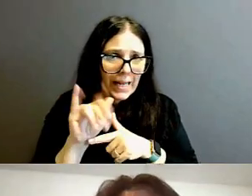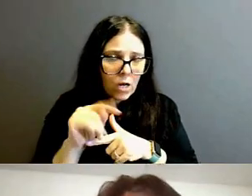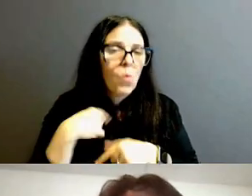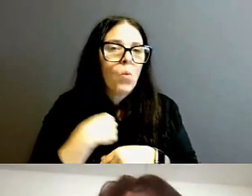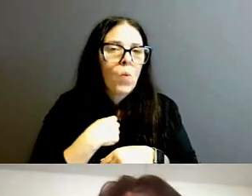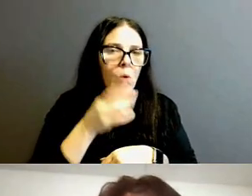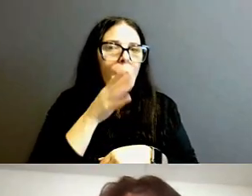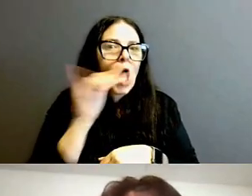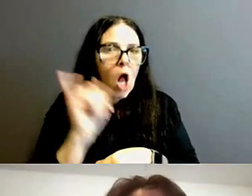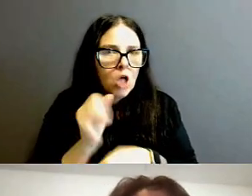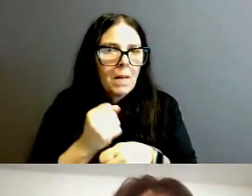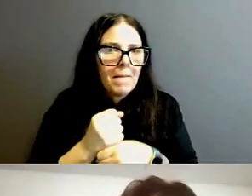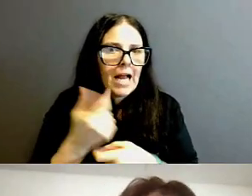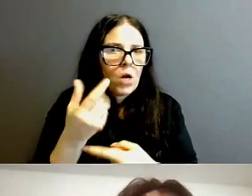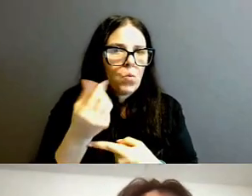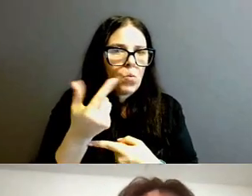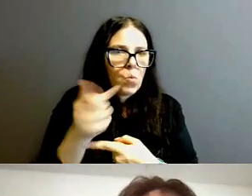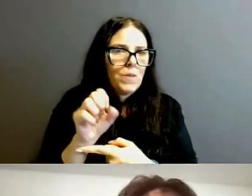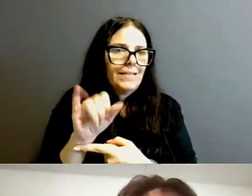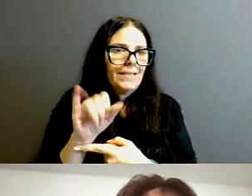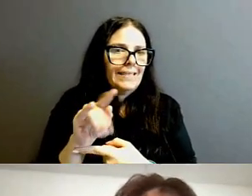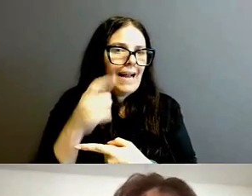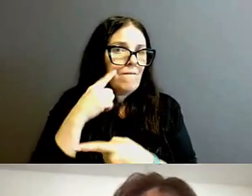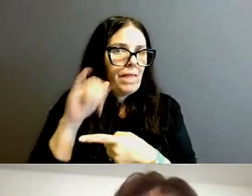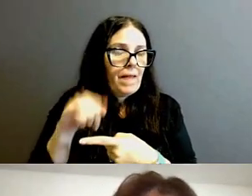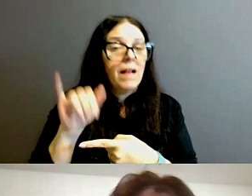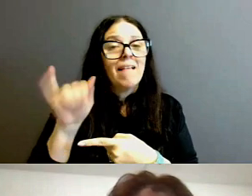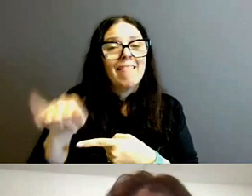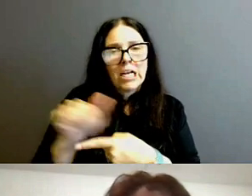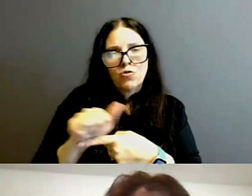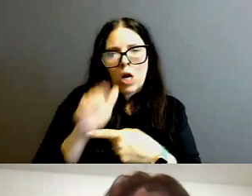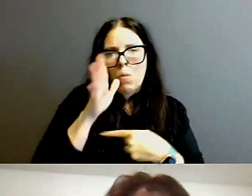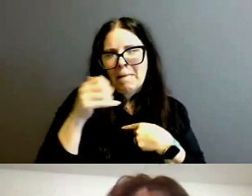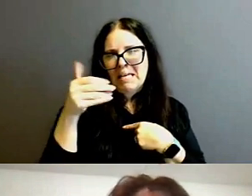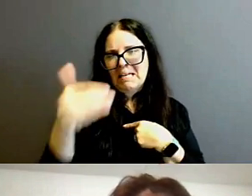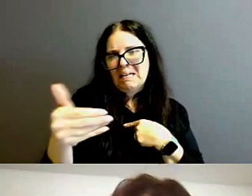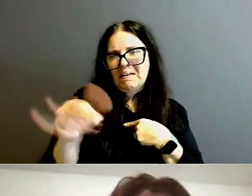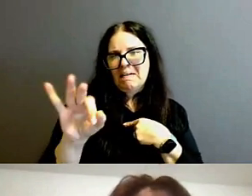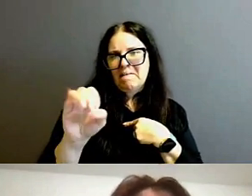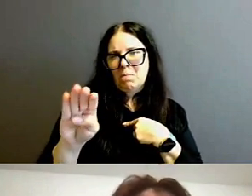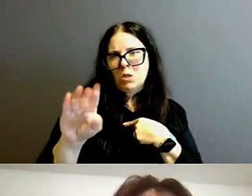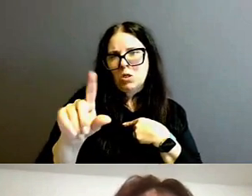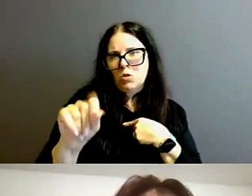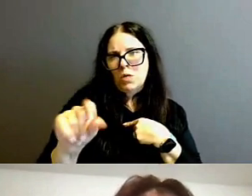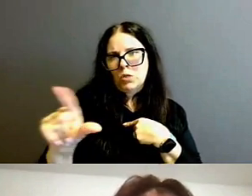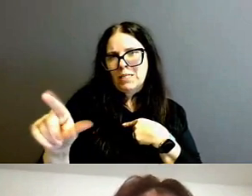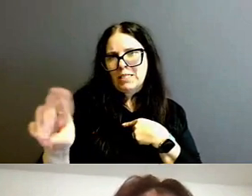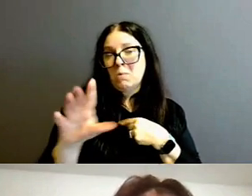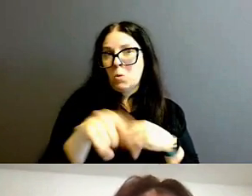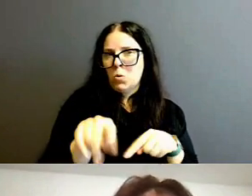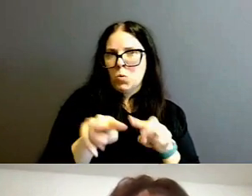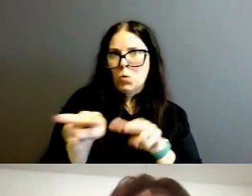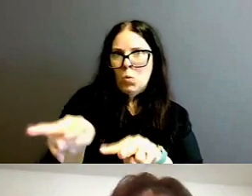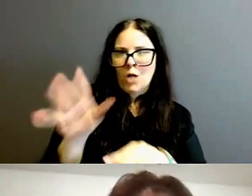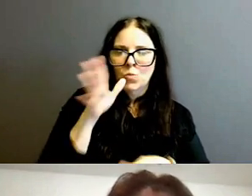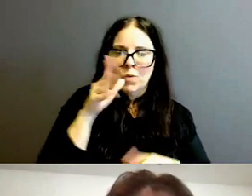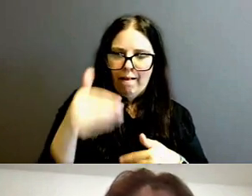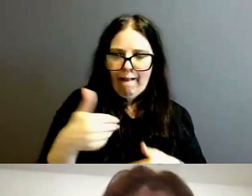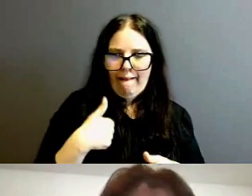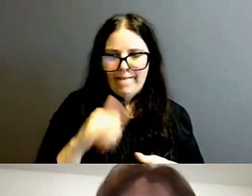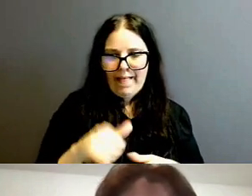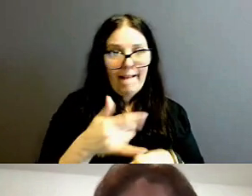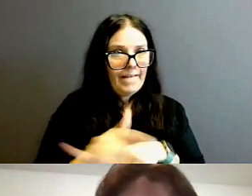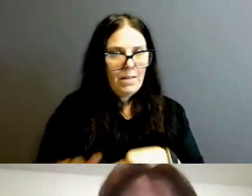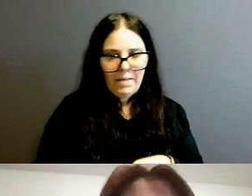a Google site for it. And that training will be done probably in February 2026, but just keep an eye for that one.